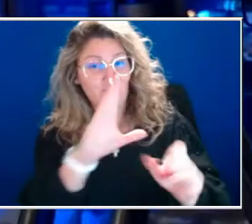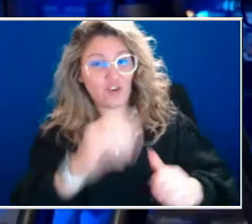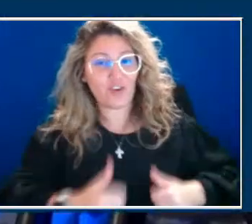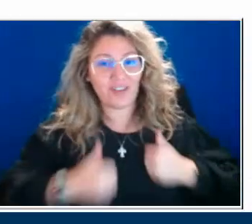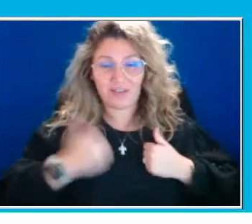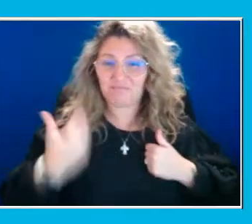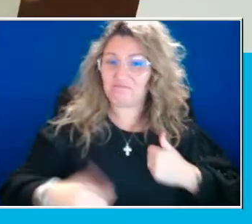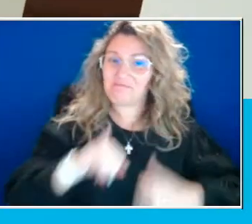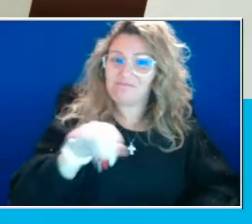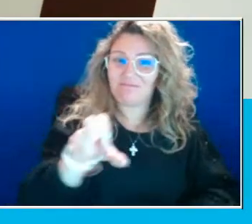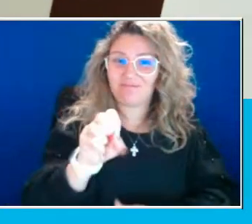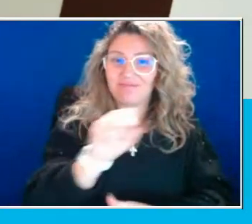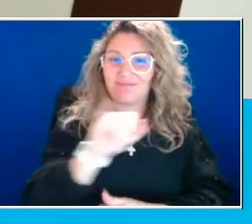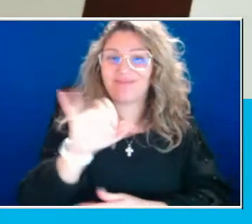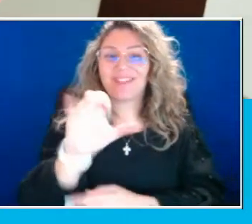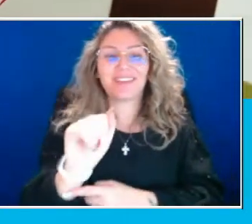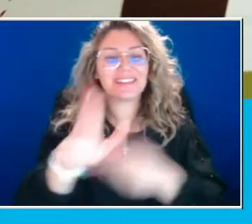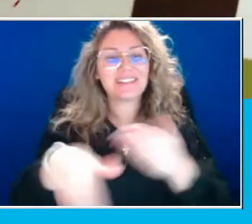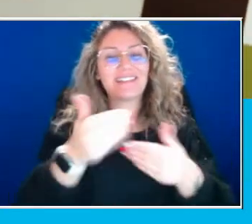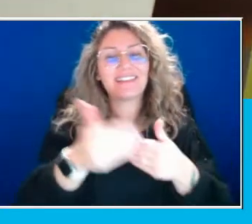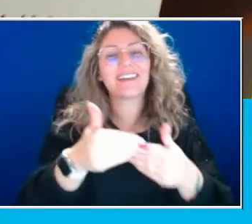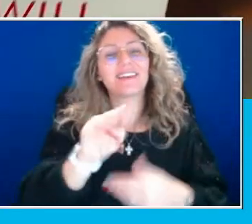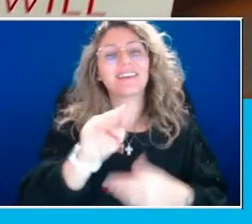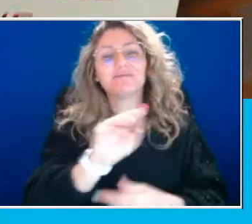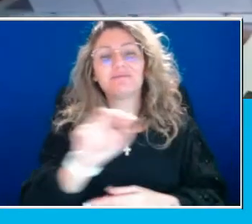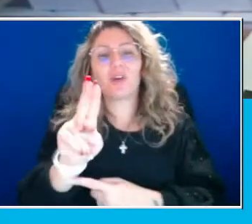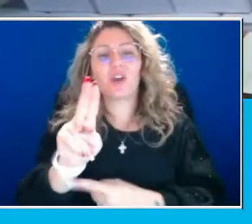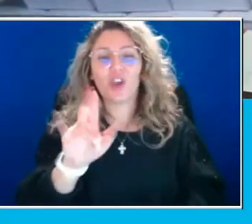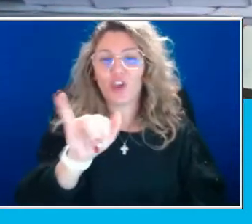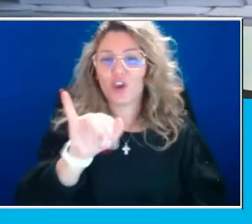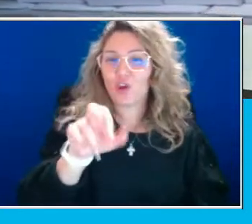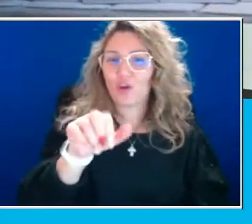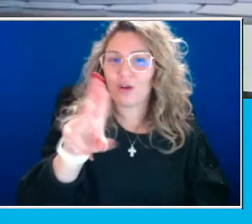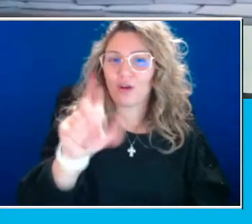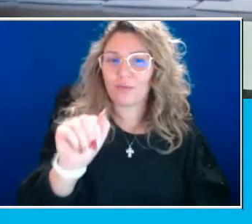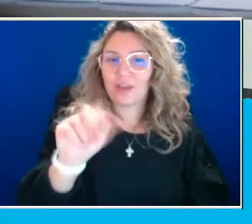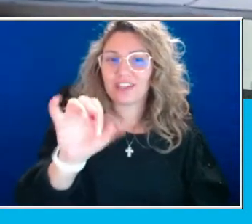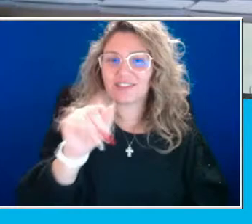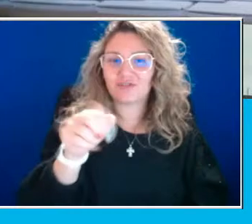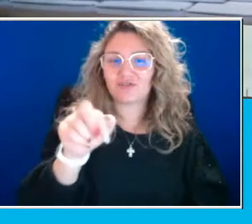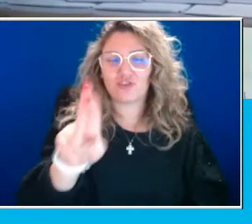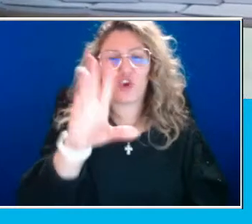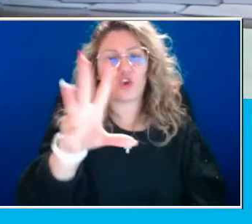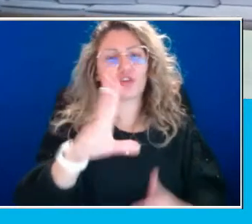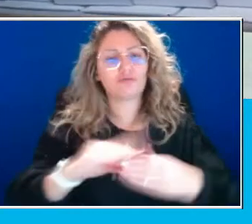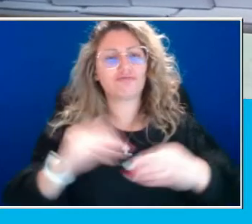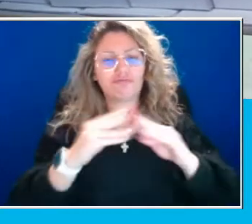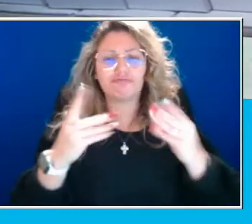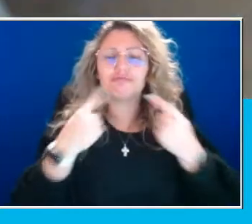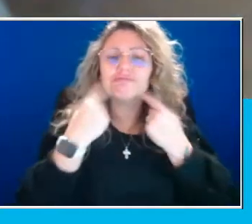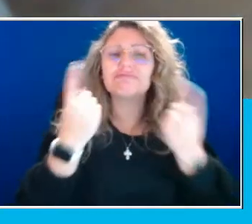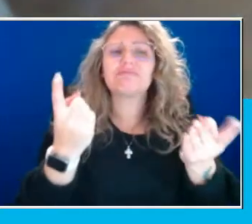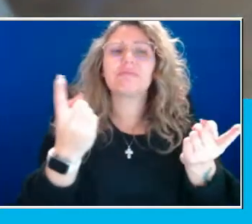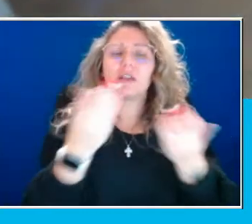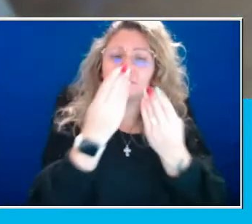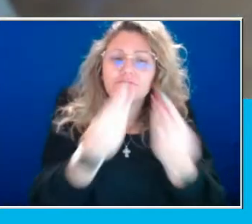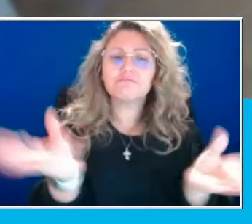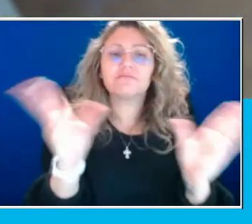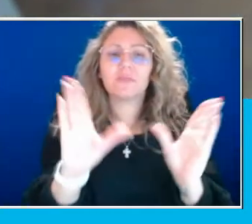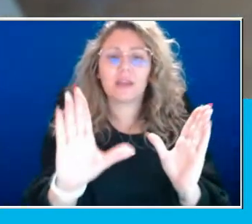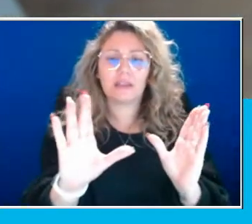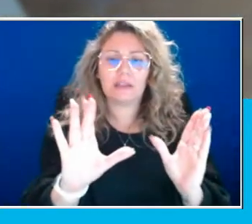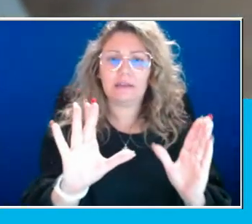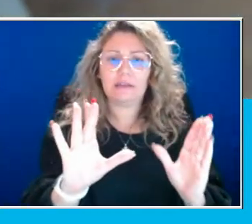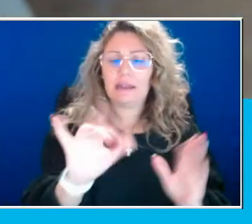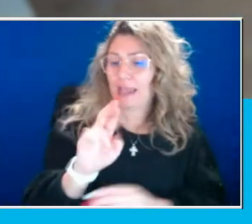next Morning Medical Update. Irma Starr shares her story of being diagnosed with an aneurysm in her heart. Making matters worse,